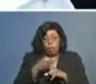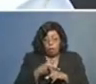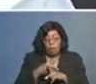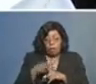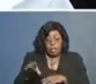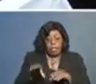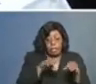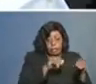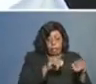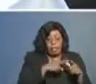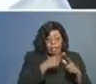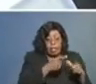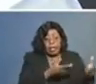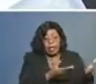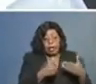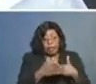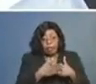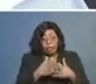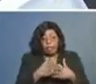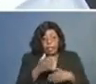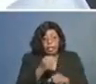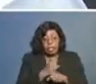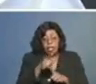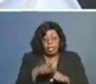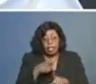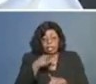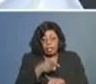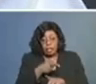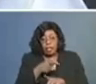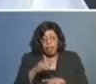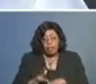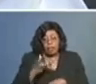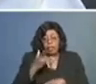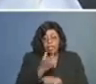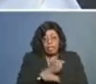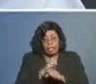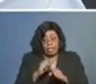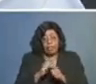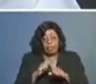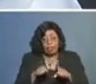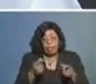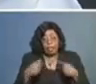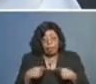to come in to bring in their catch, and that is when the poachers feel as though it's safe. But as they come,